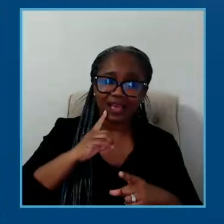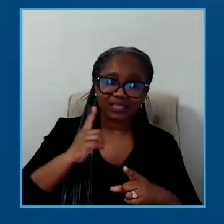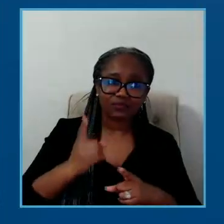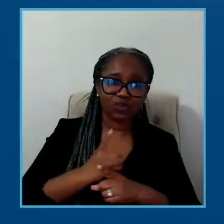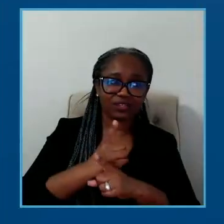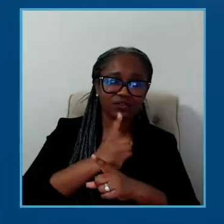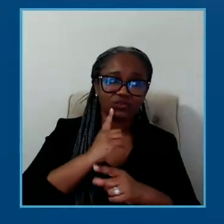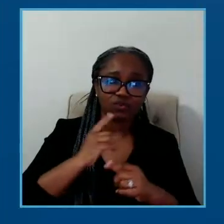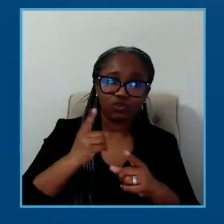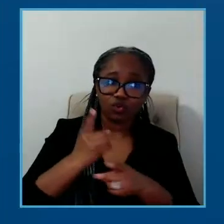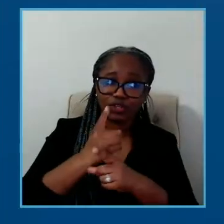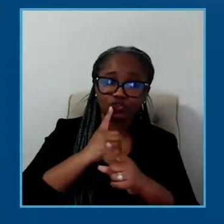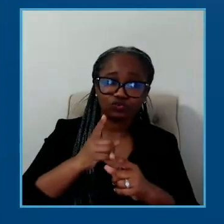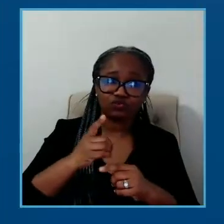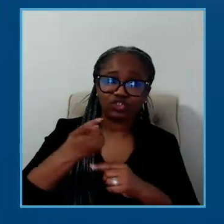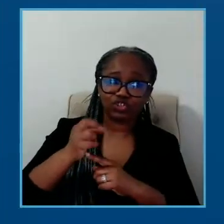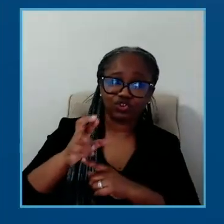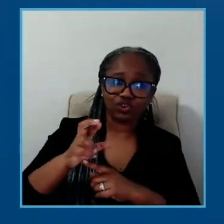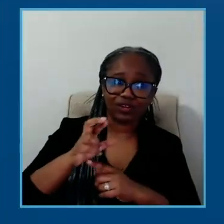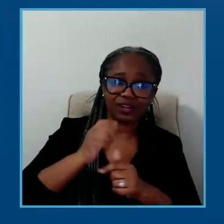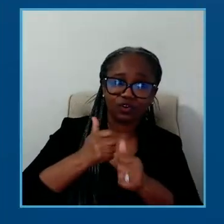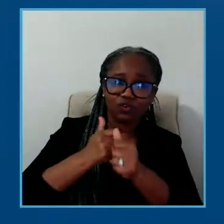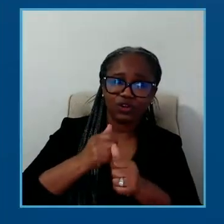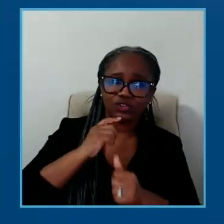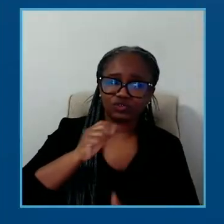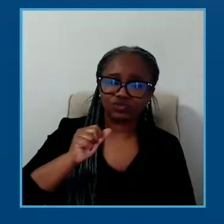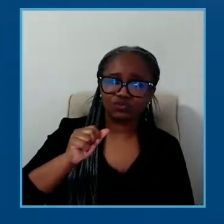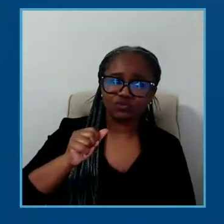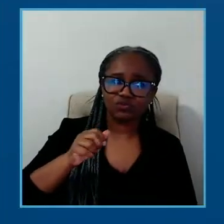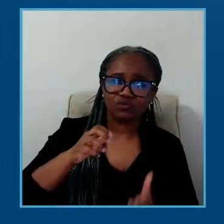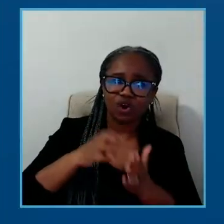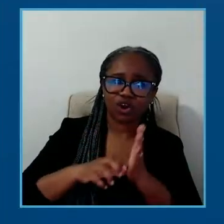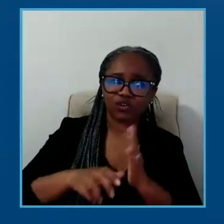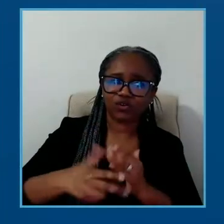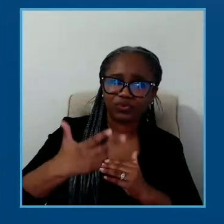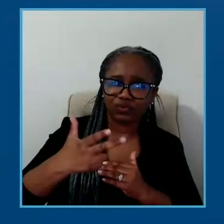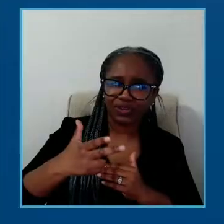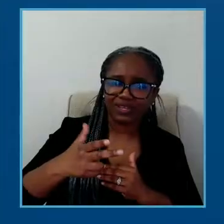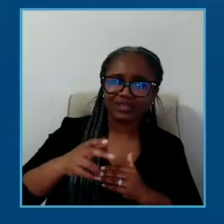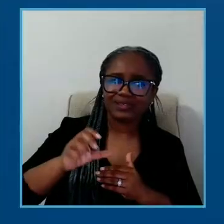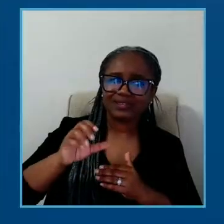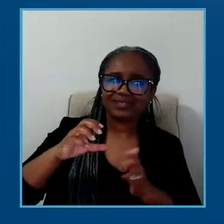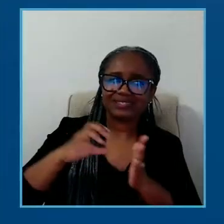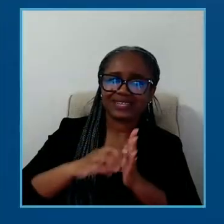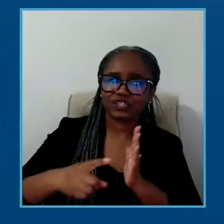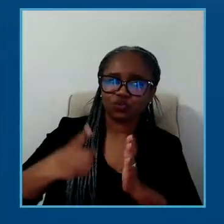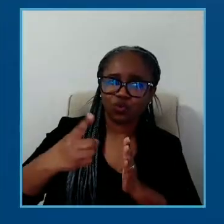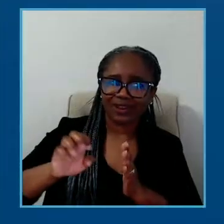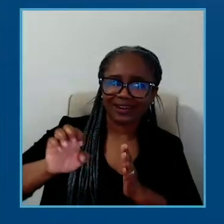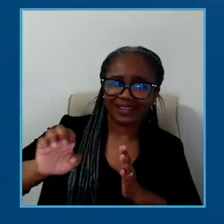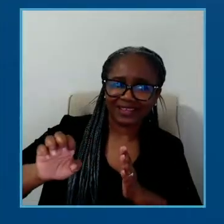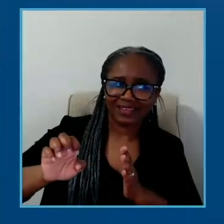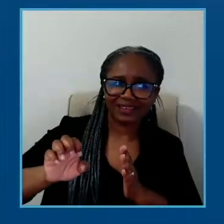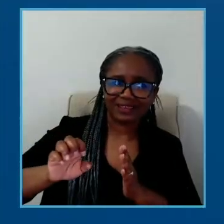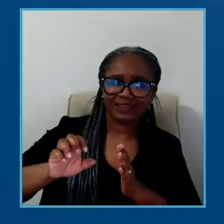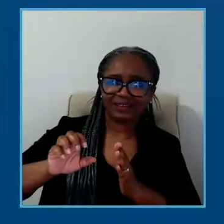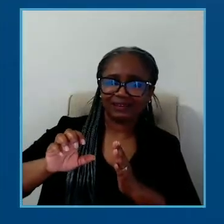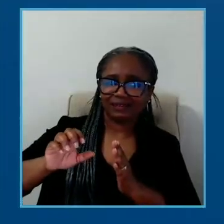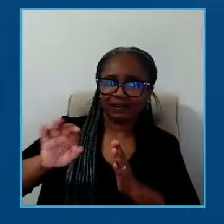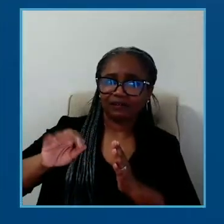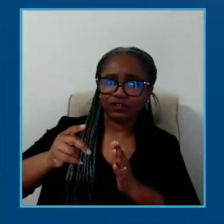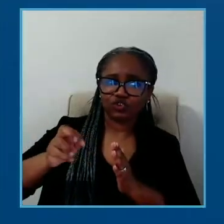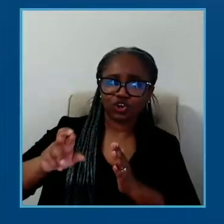had been elected. What would we then be doing, and what would have happened given that a female was elected the following day